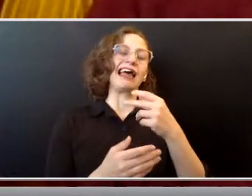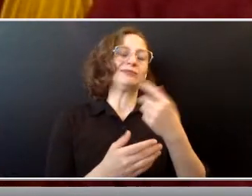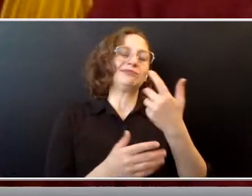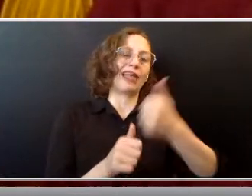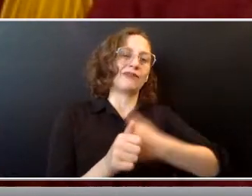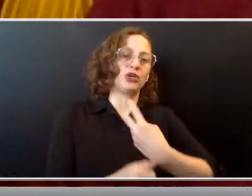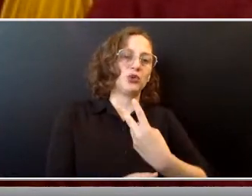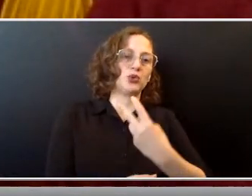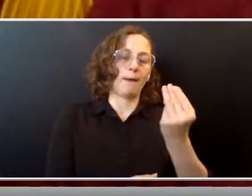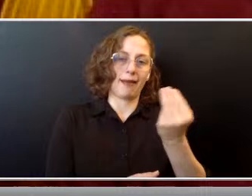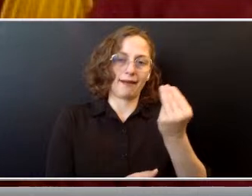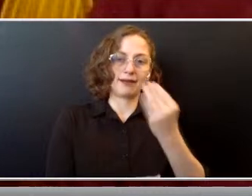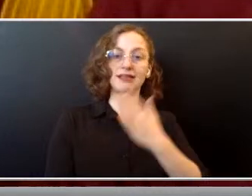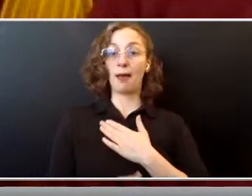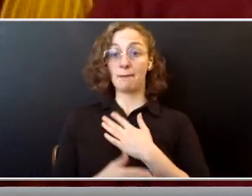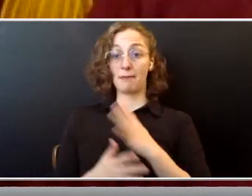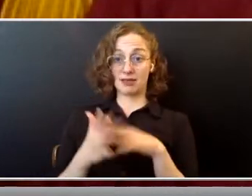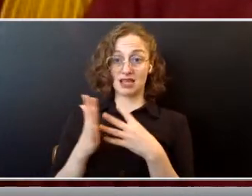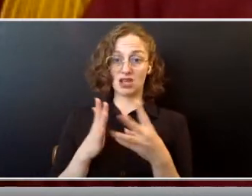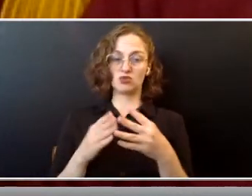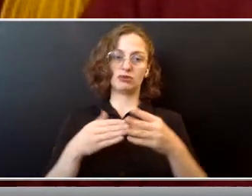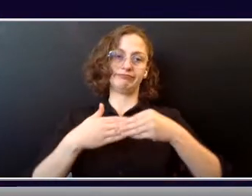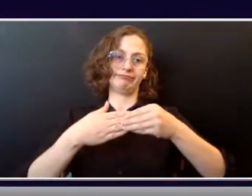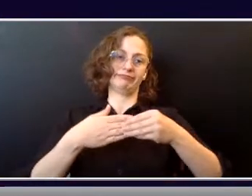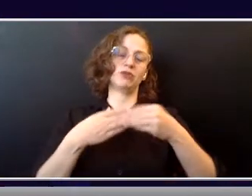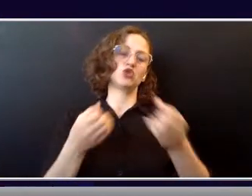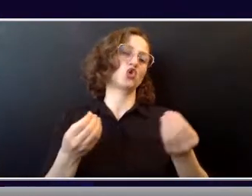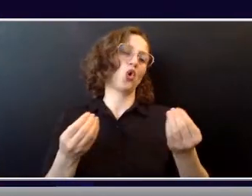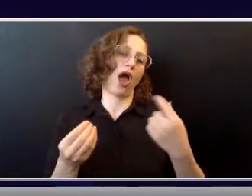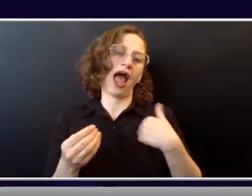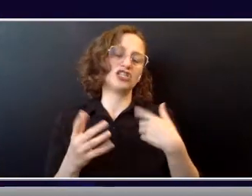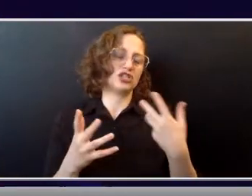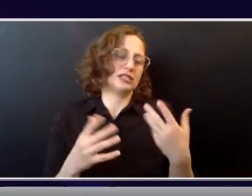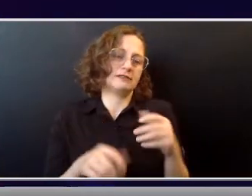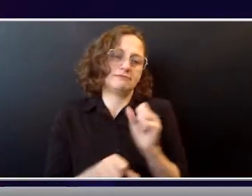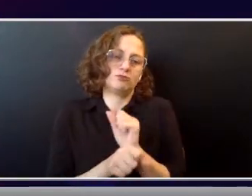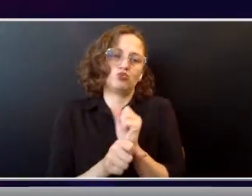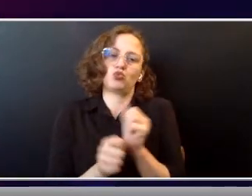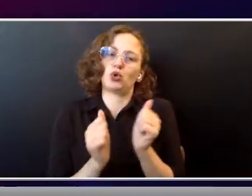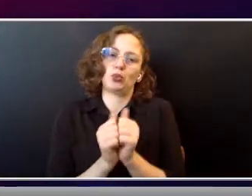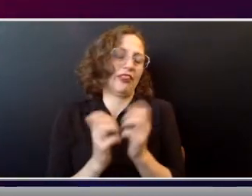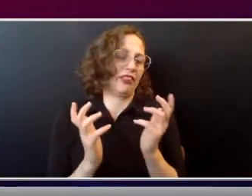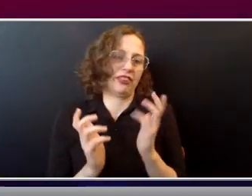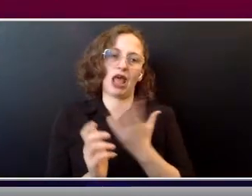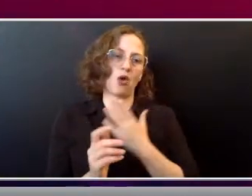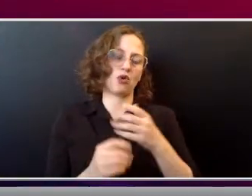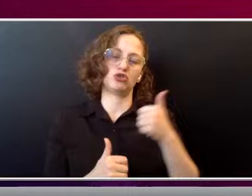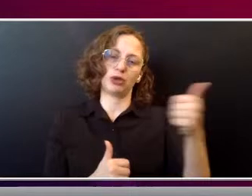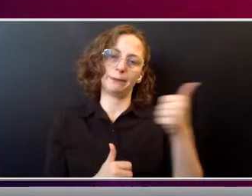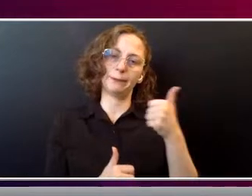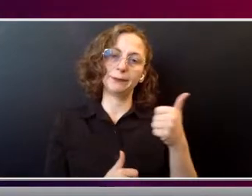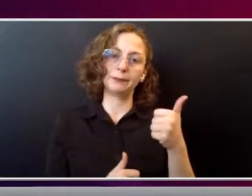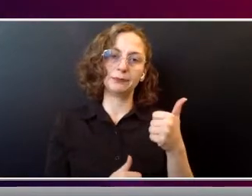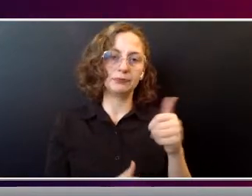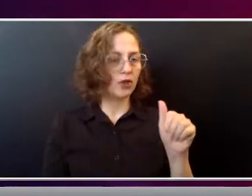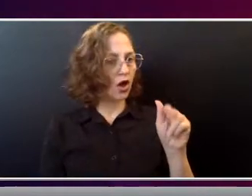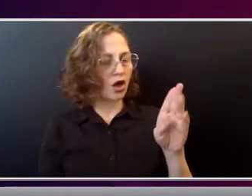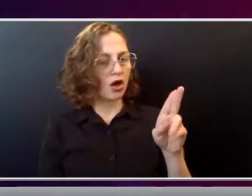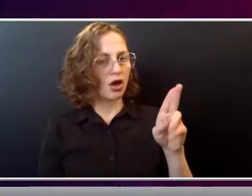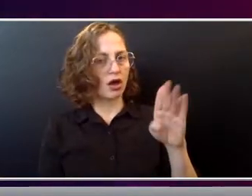I just schedule around our trips. And Aubrey, do you have to miss school then? Or your teacher's pretty understanding about